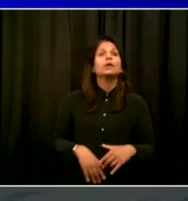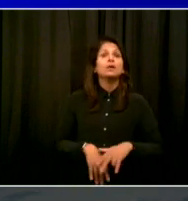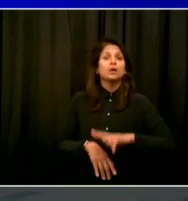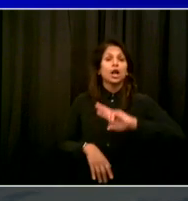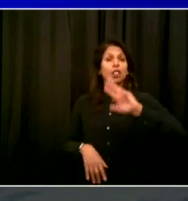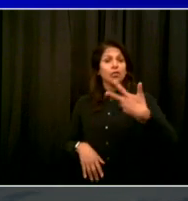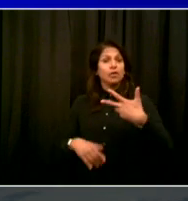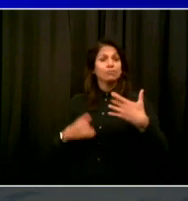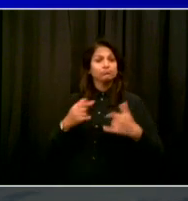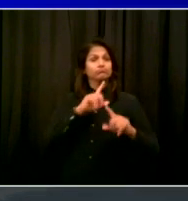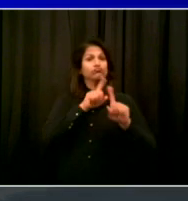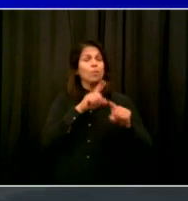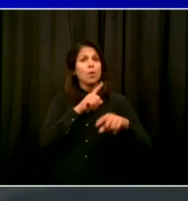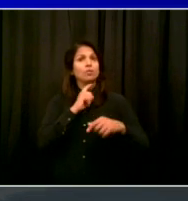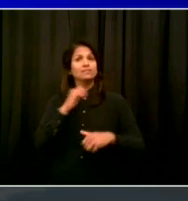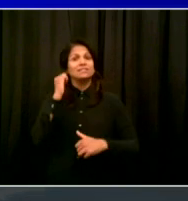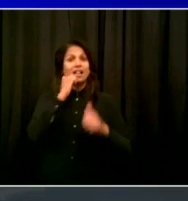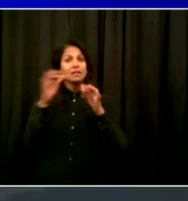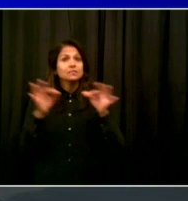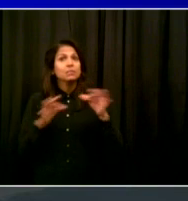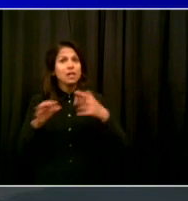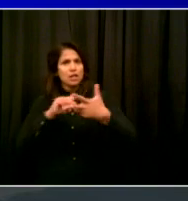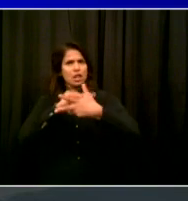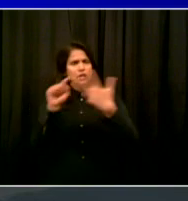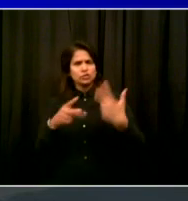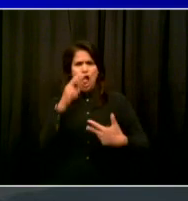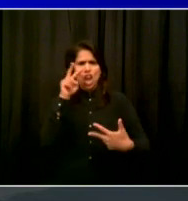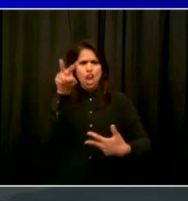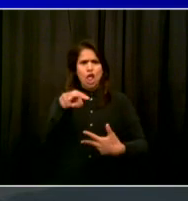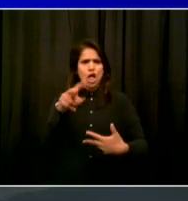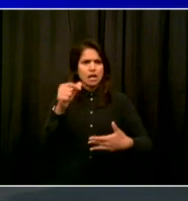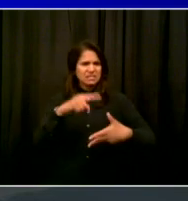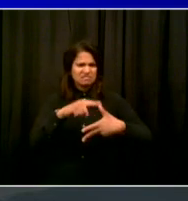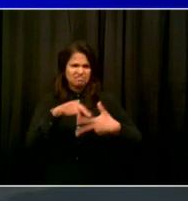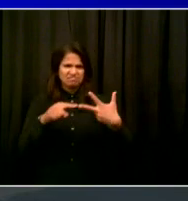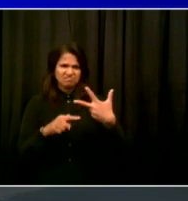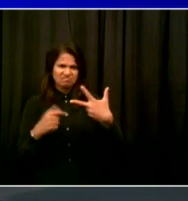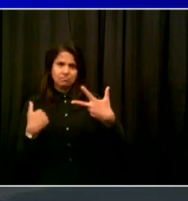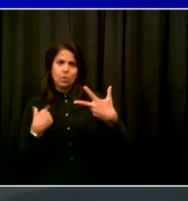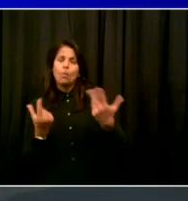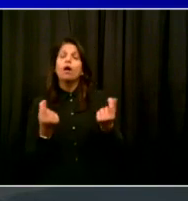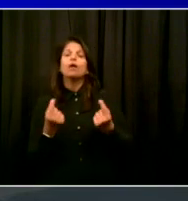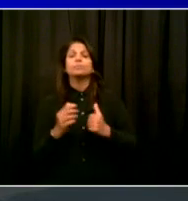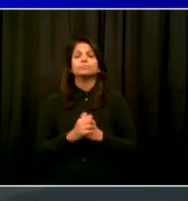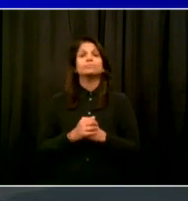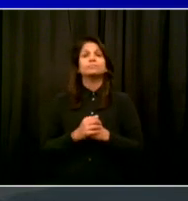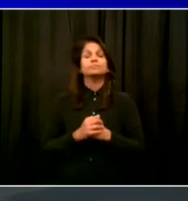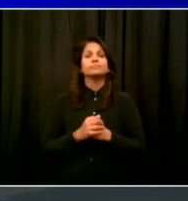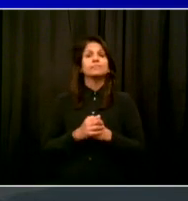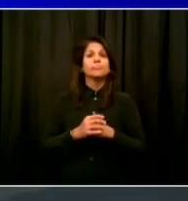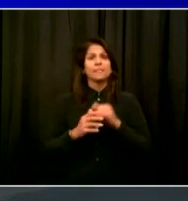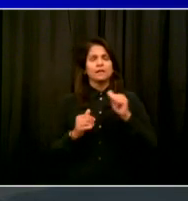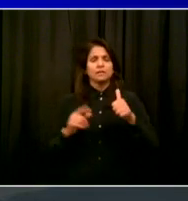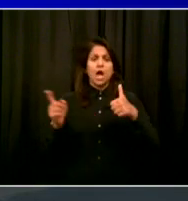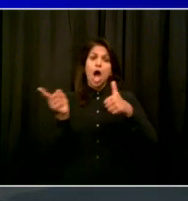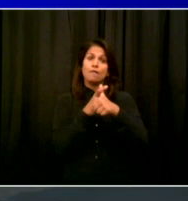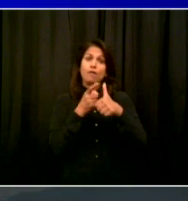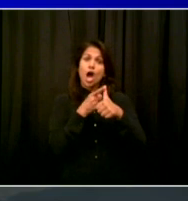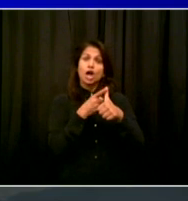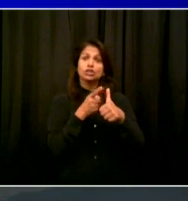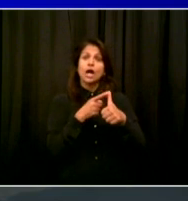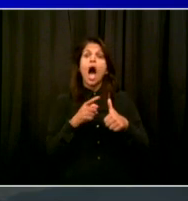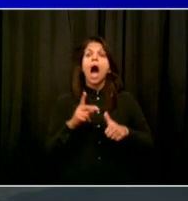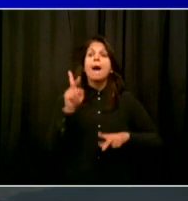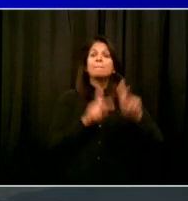the challenge we face. So, 3 indicators. The one that thankfully maintains or